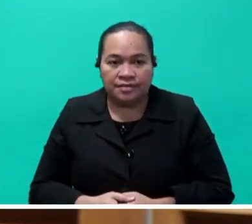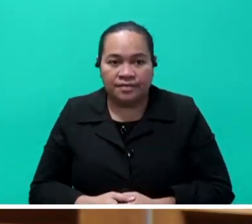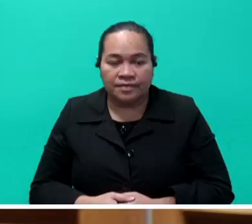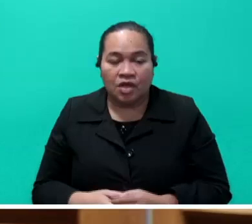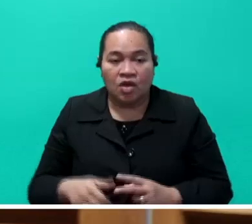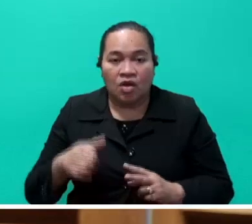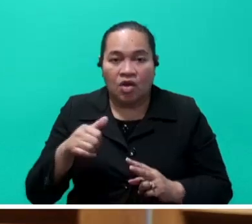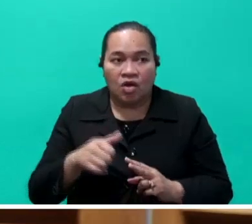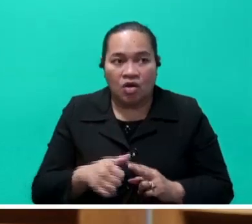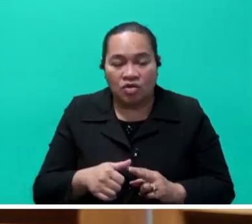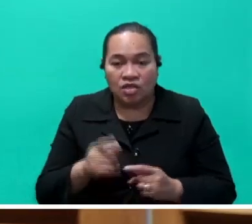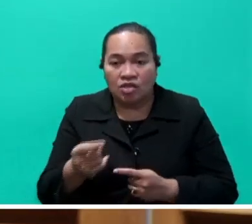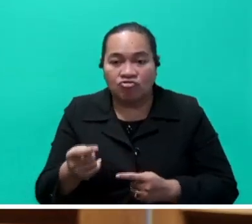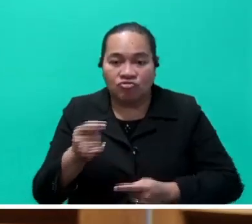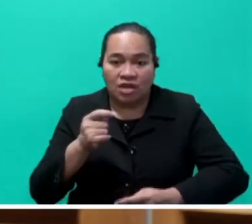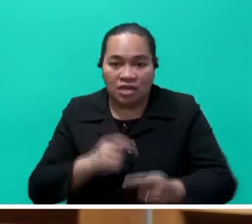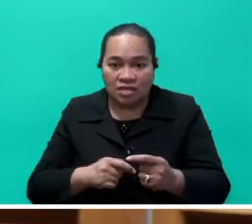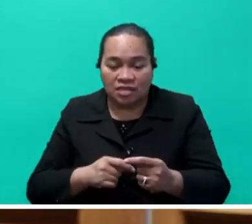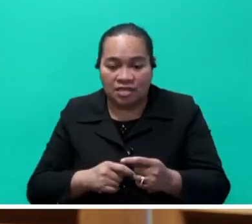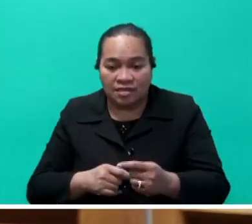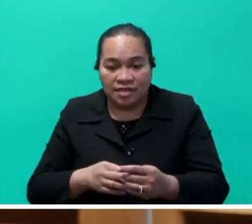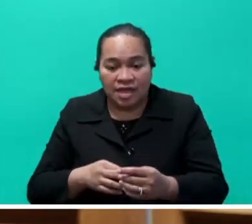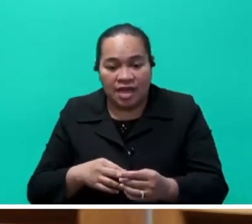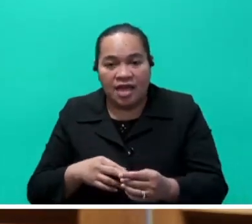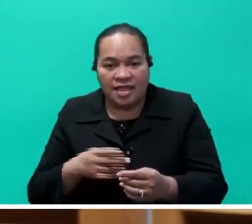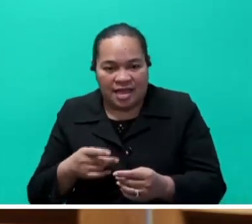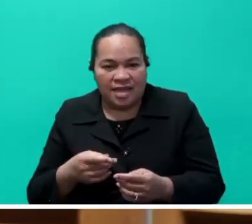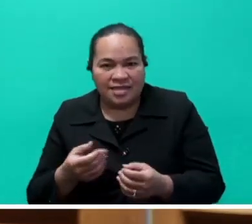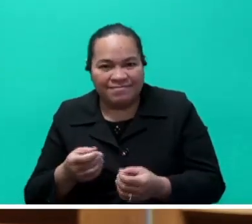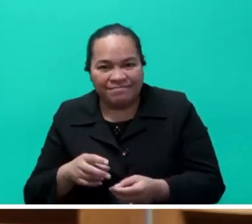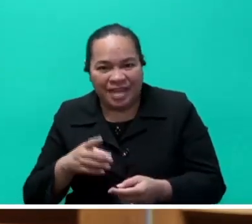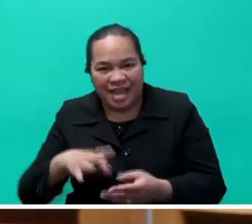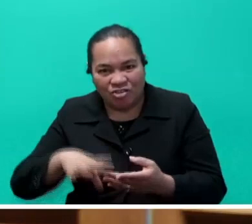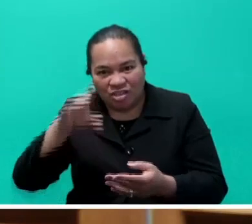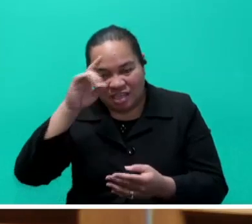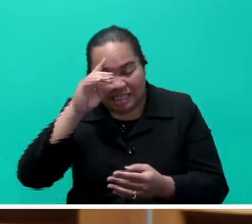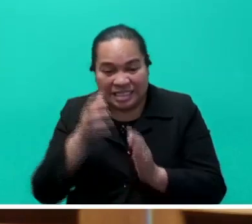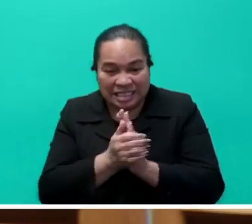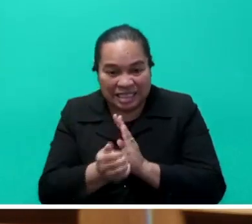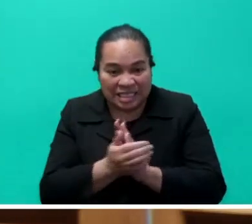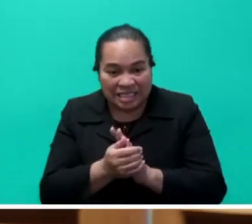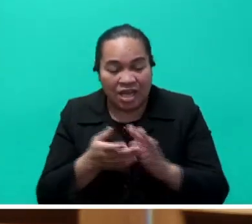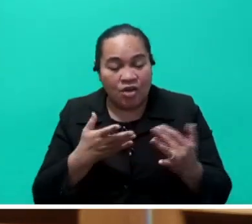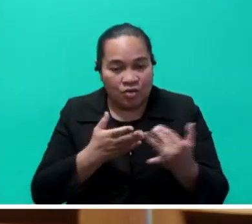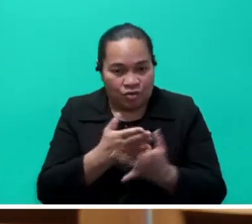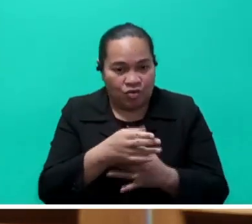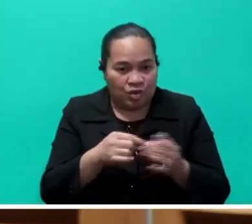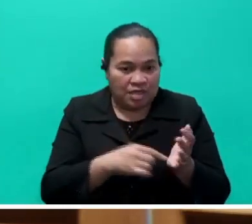trade and related skills that has been provided through the TVET has also provided